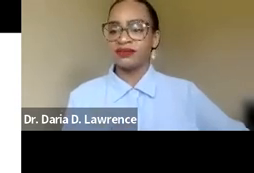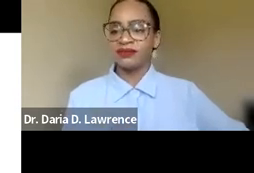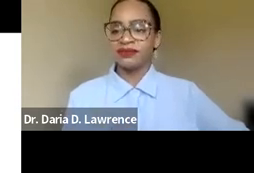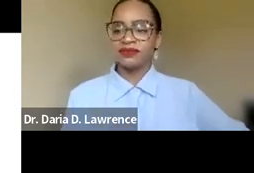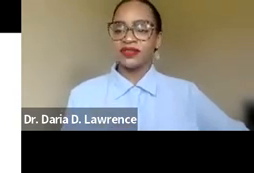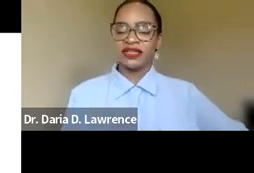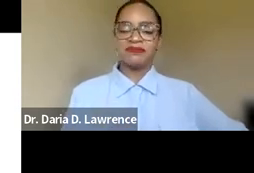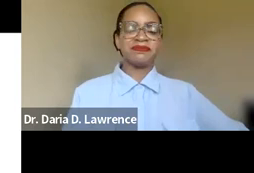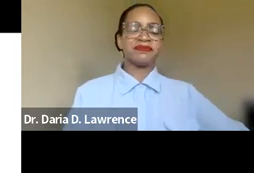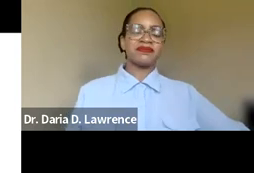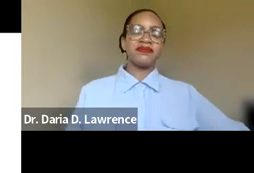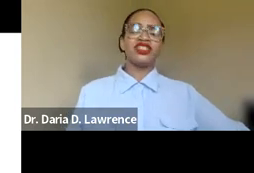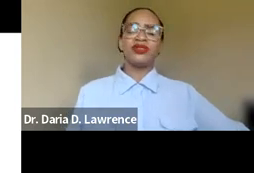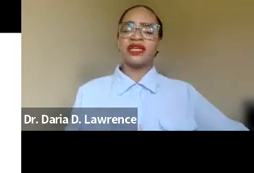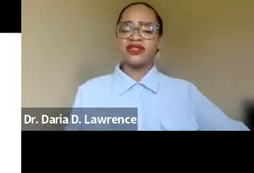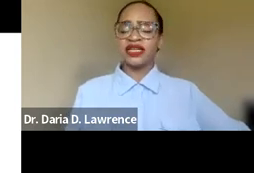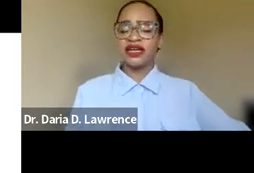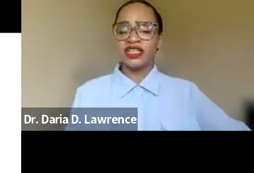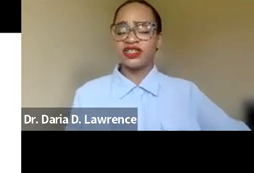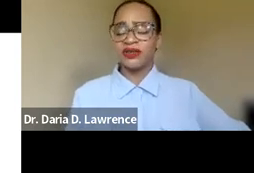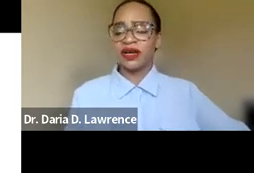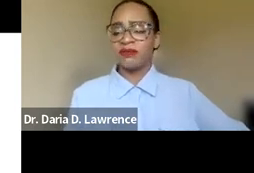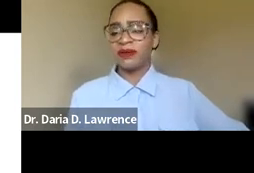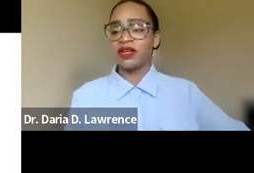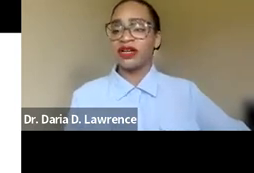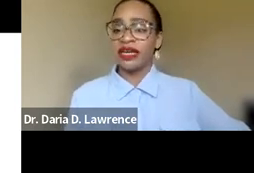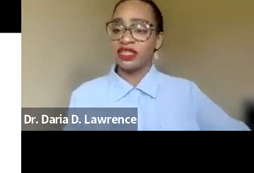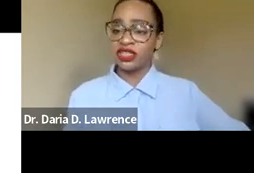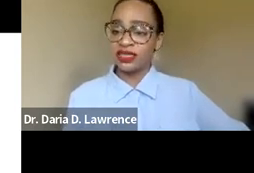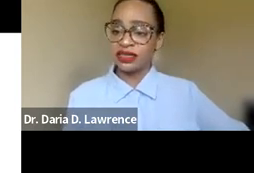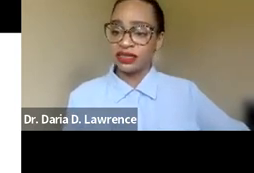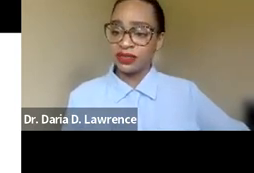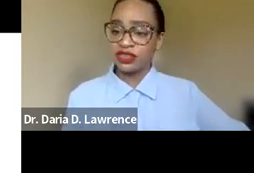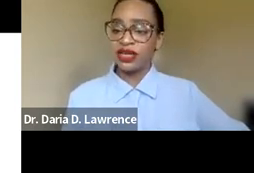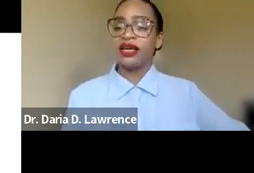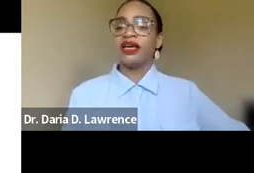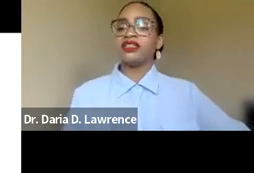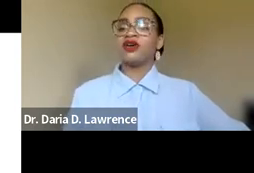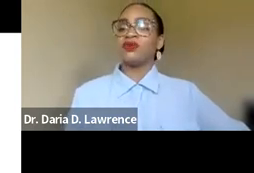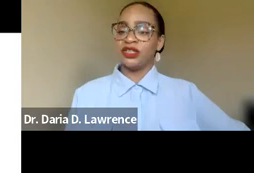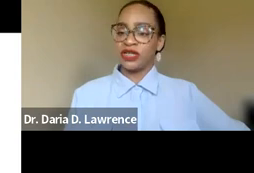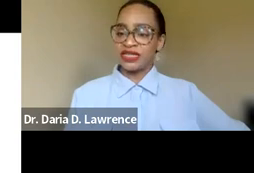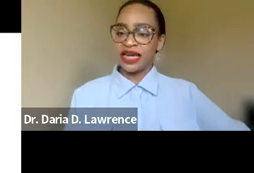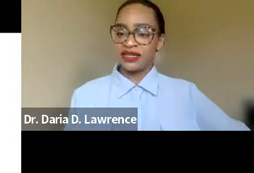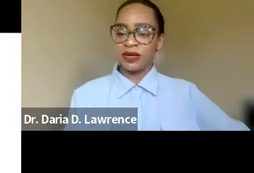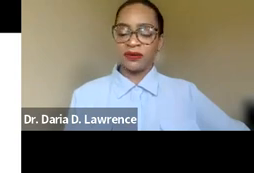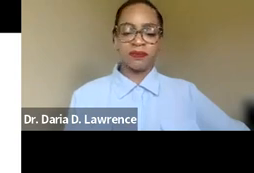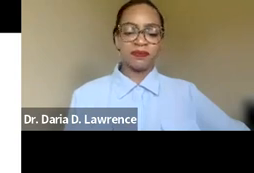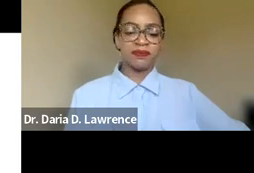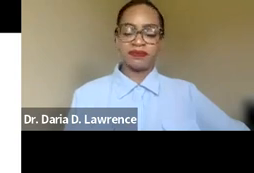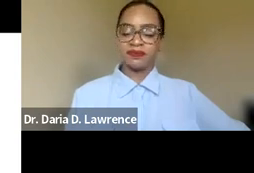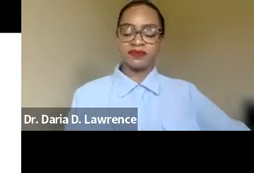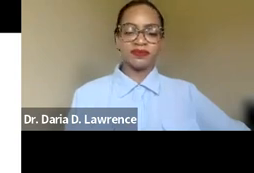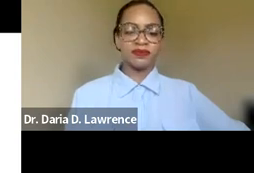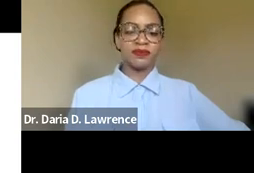okay. Okay. She was also declared a student that was learning English as a second language. And so we addressed that as well.